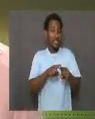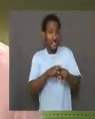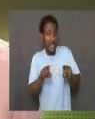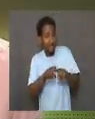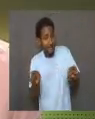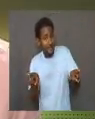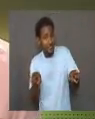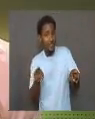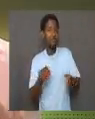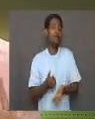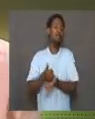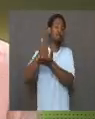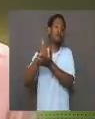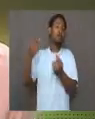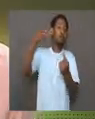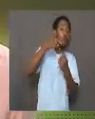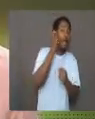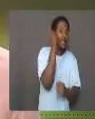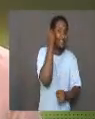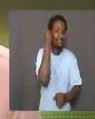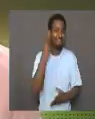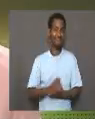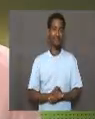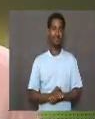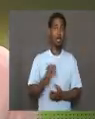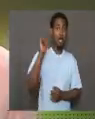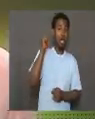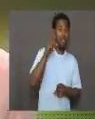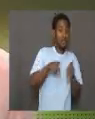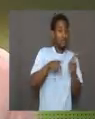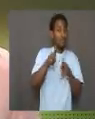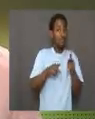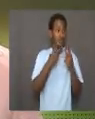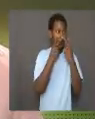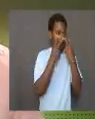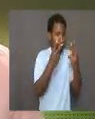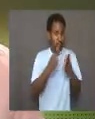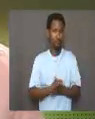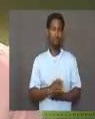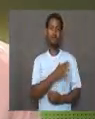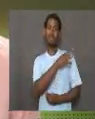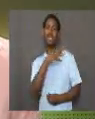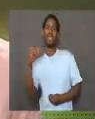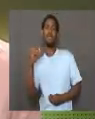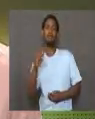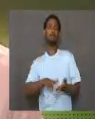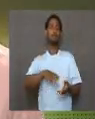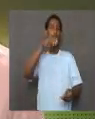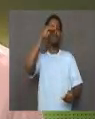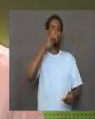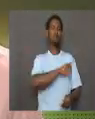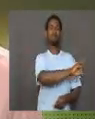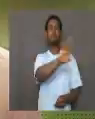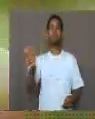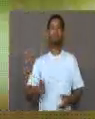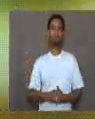Diversity helps us to understand other people's views and to learn from them.